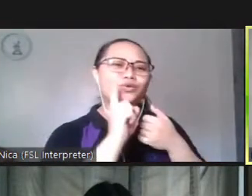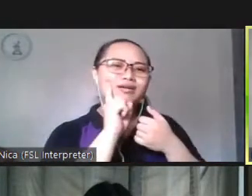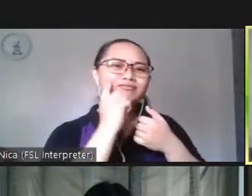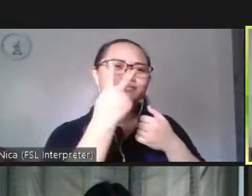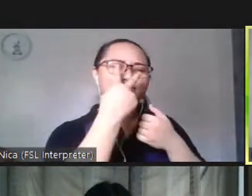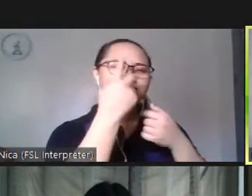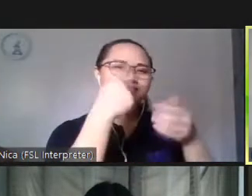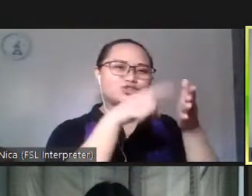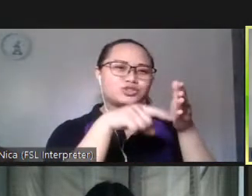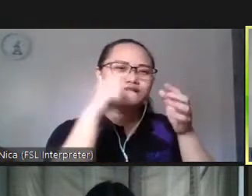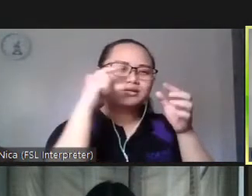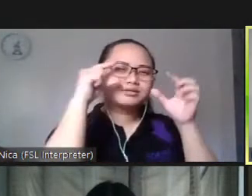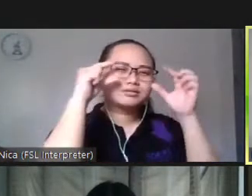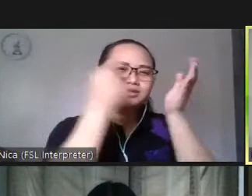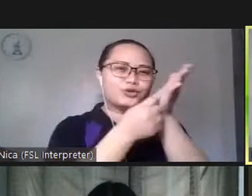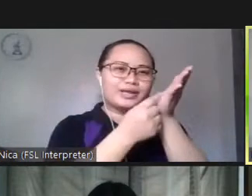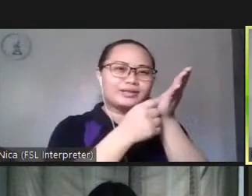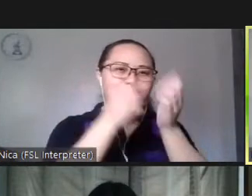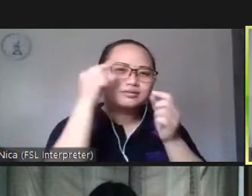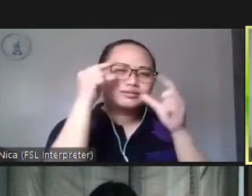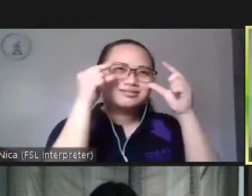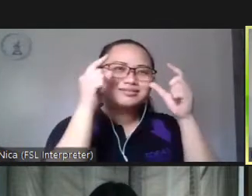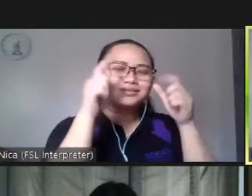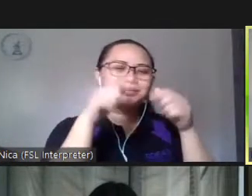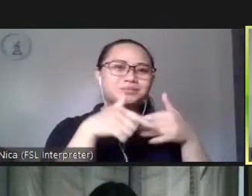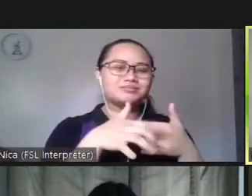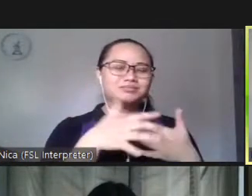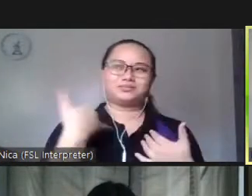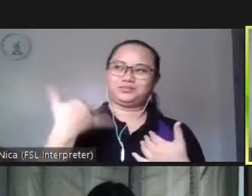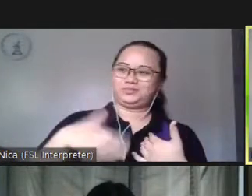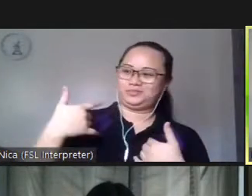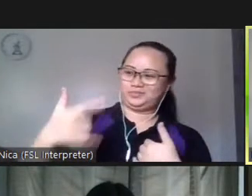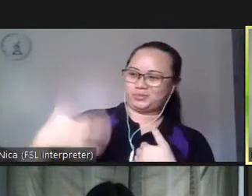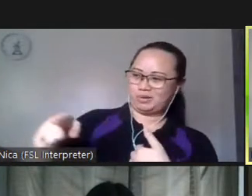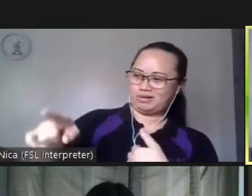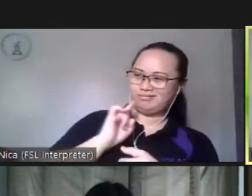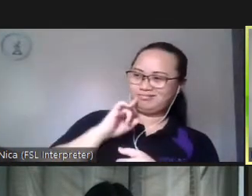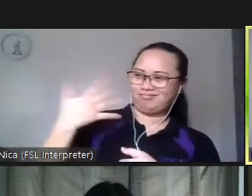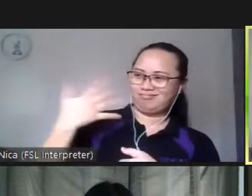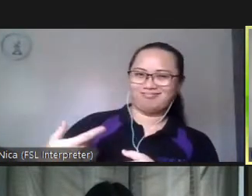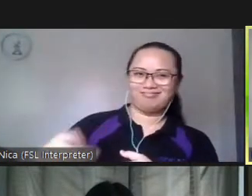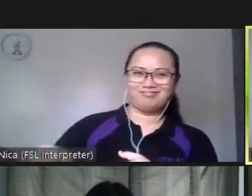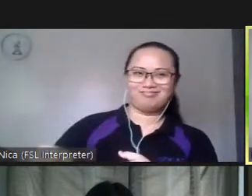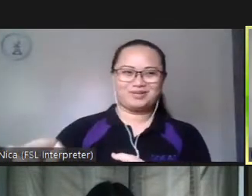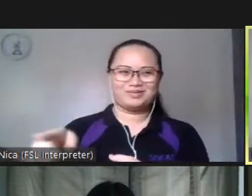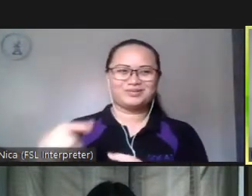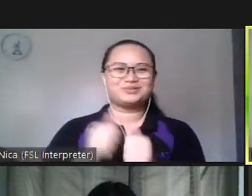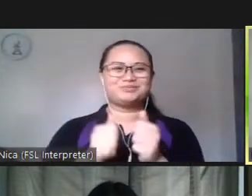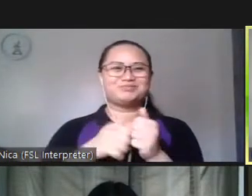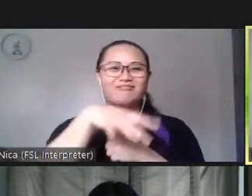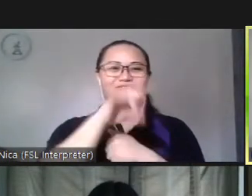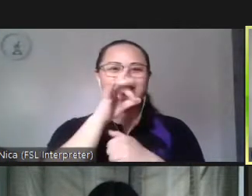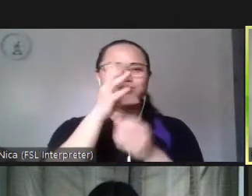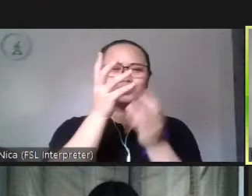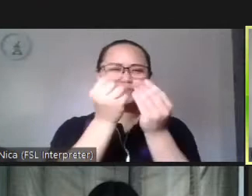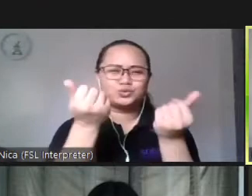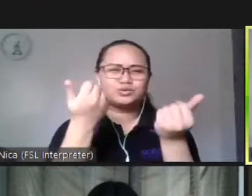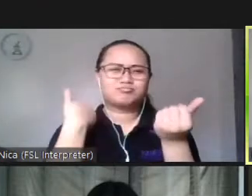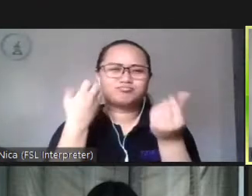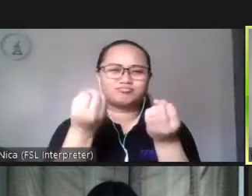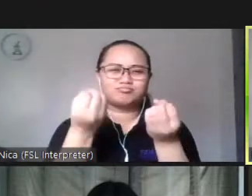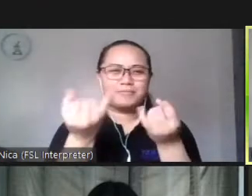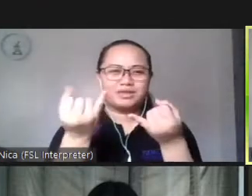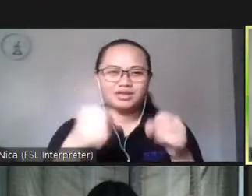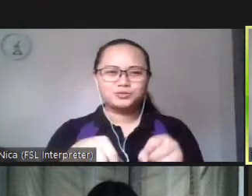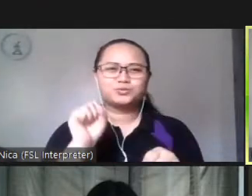ways we can do and find solutions to the issues, and I hope you you have